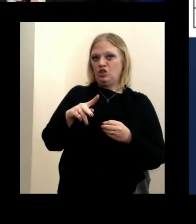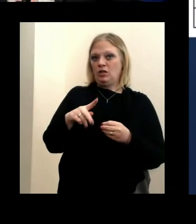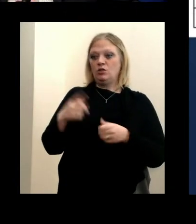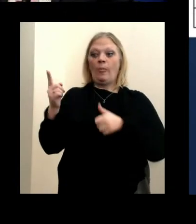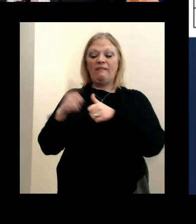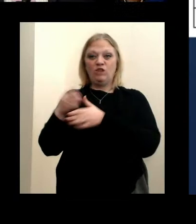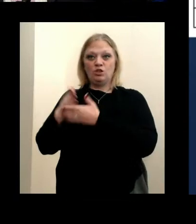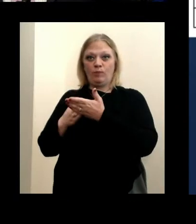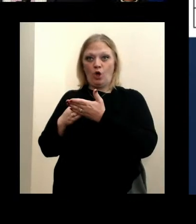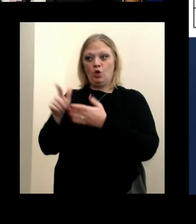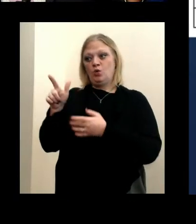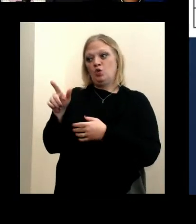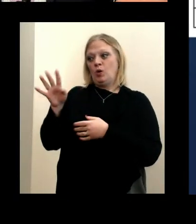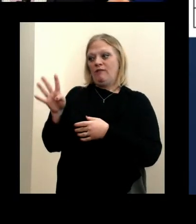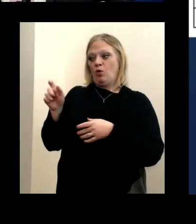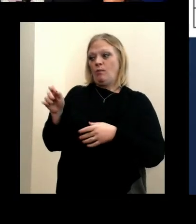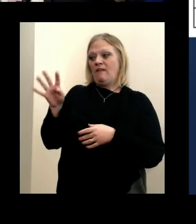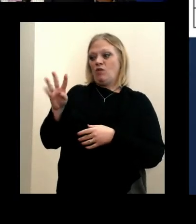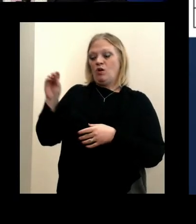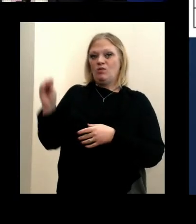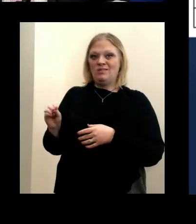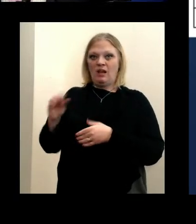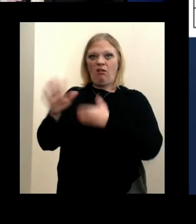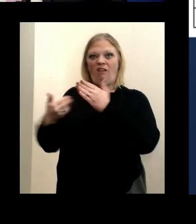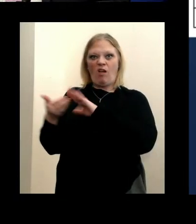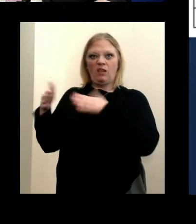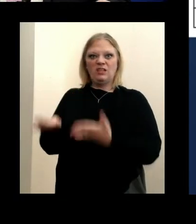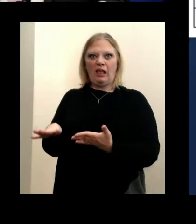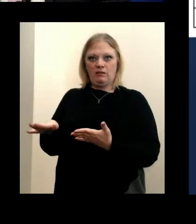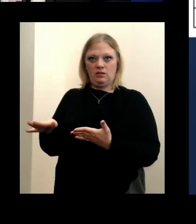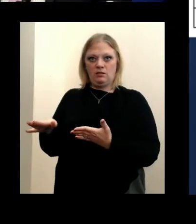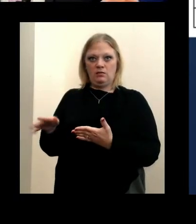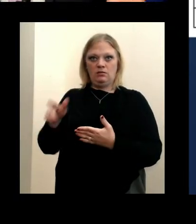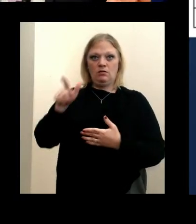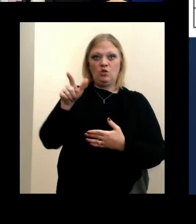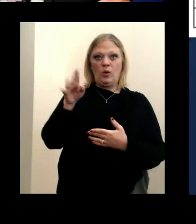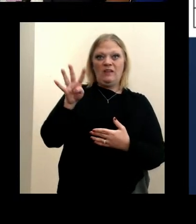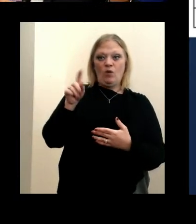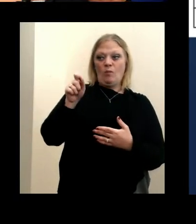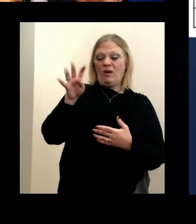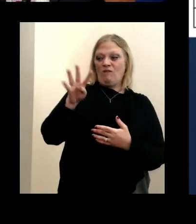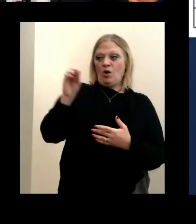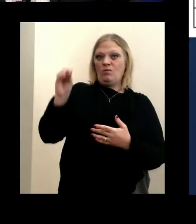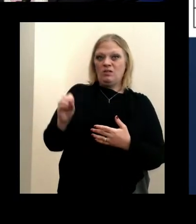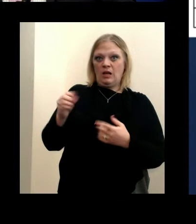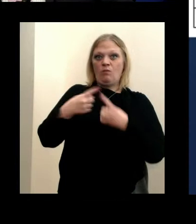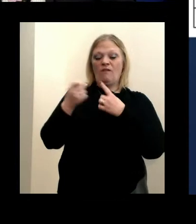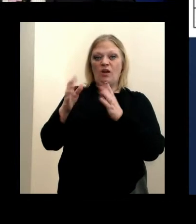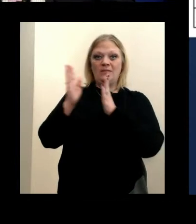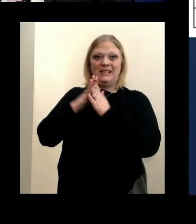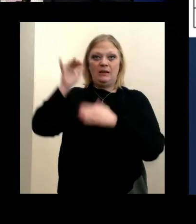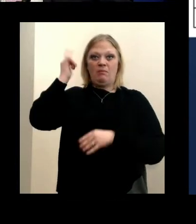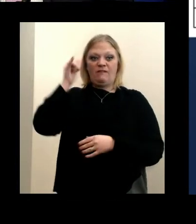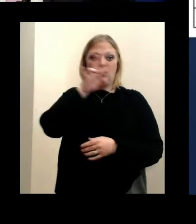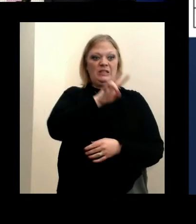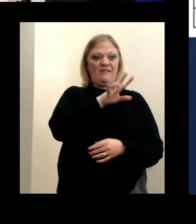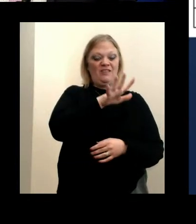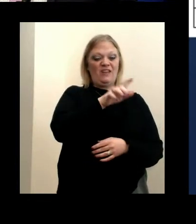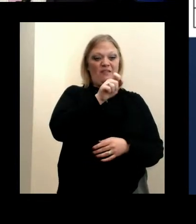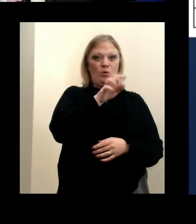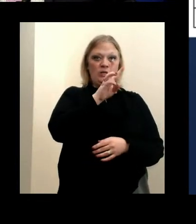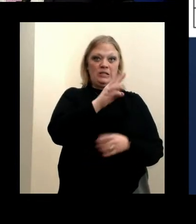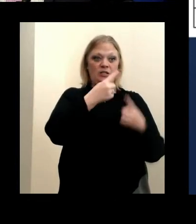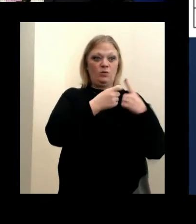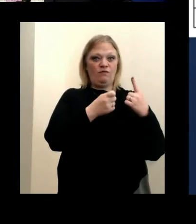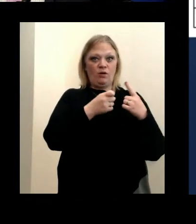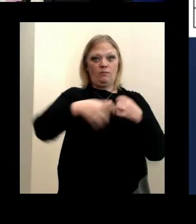up 24.4% of the fatalities. 24.4% of those who died were from the city of Buffalo, 75.6% were from the